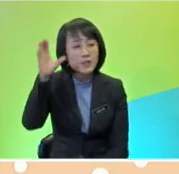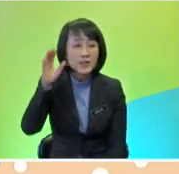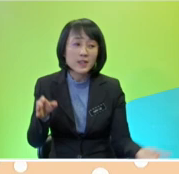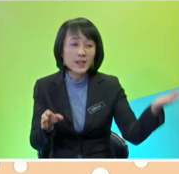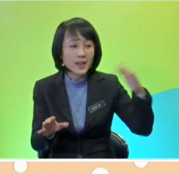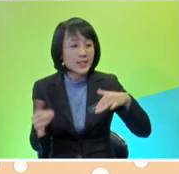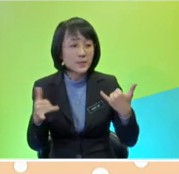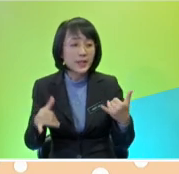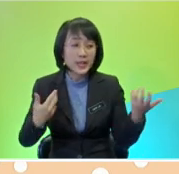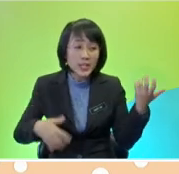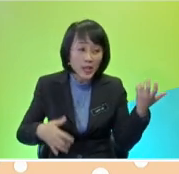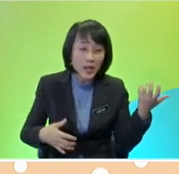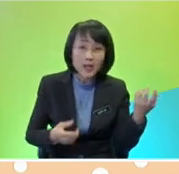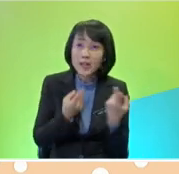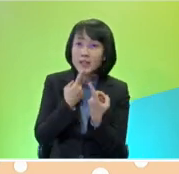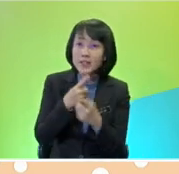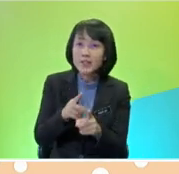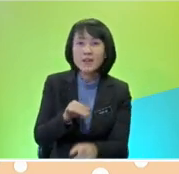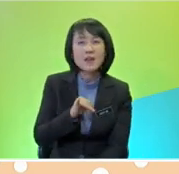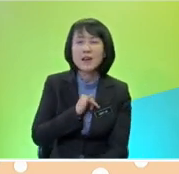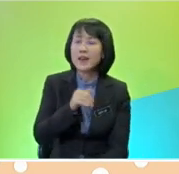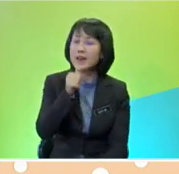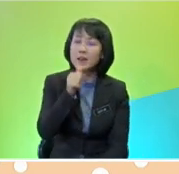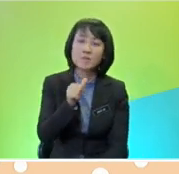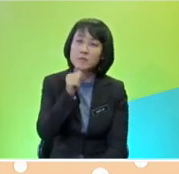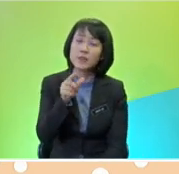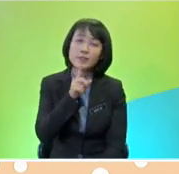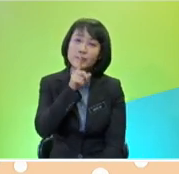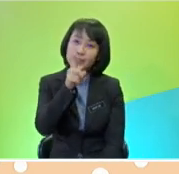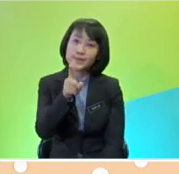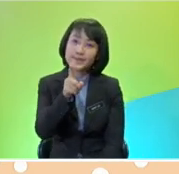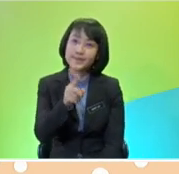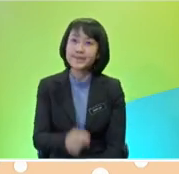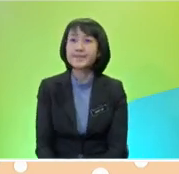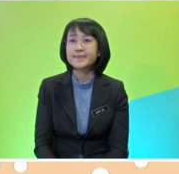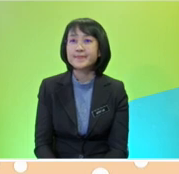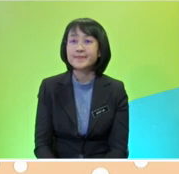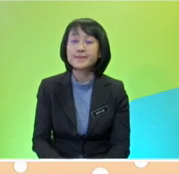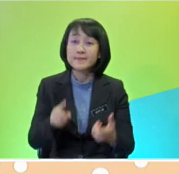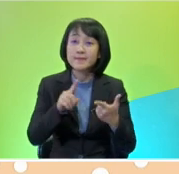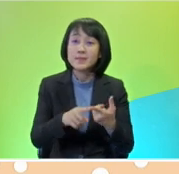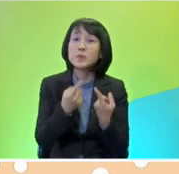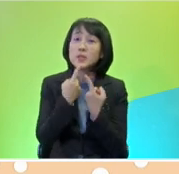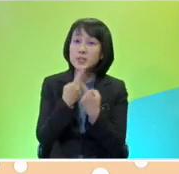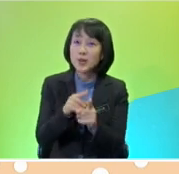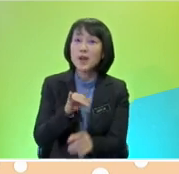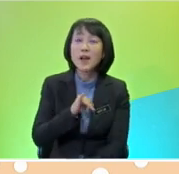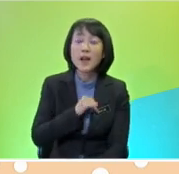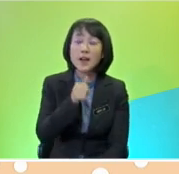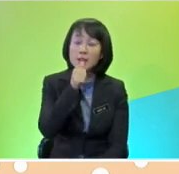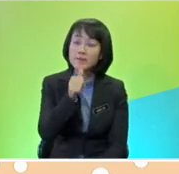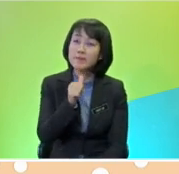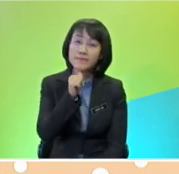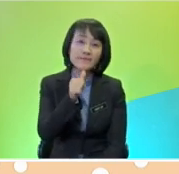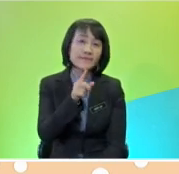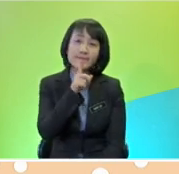guitar. I'm not sure. Yes, the second one you can say, I'm not sure. And